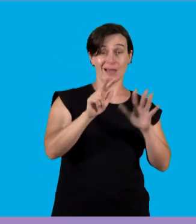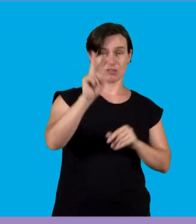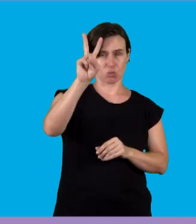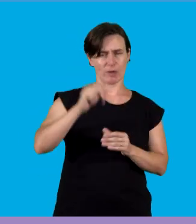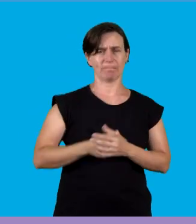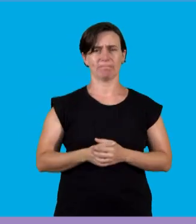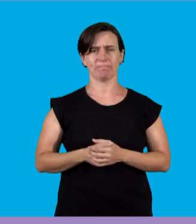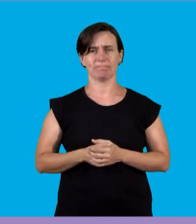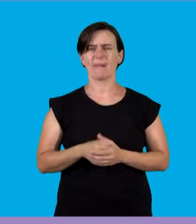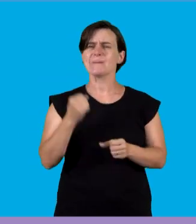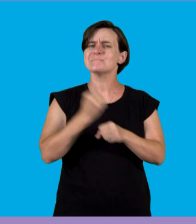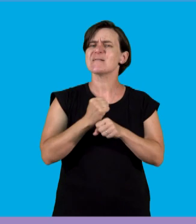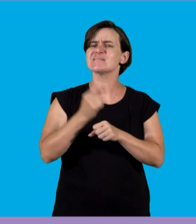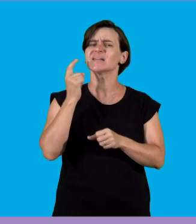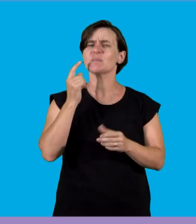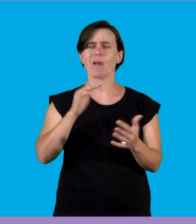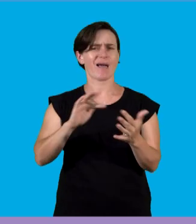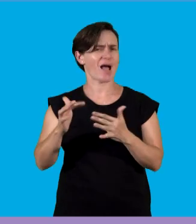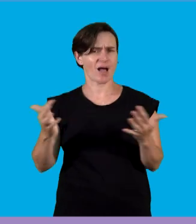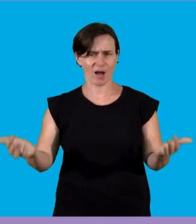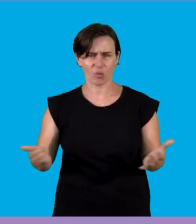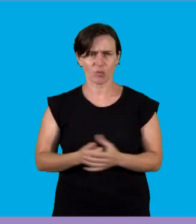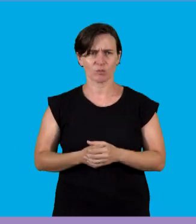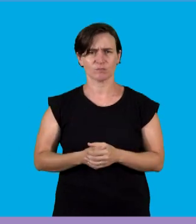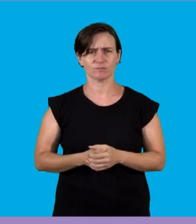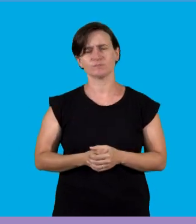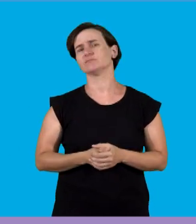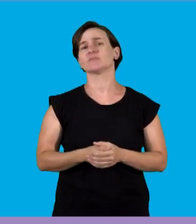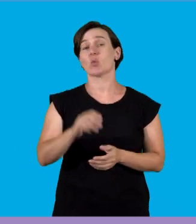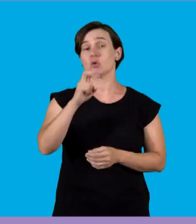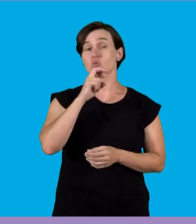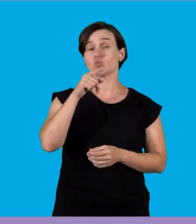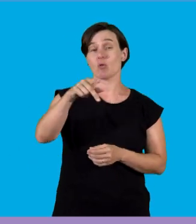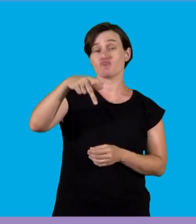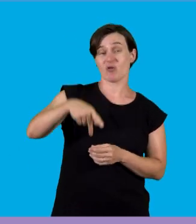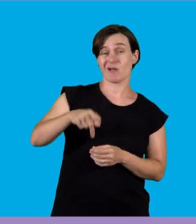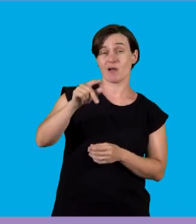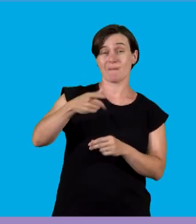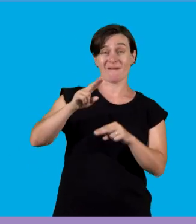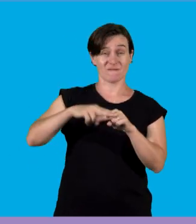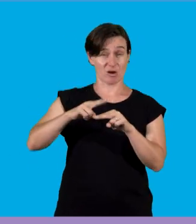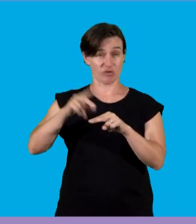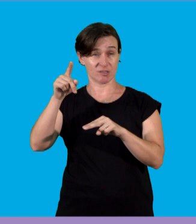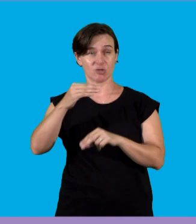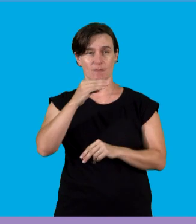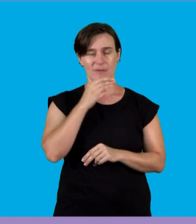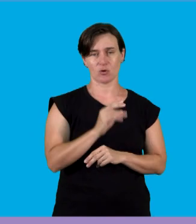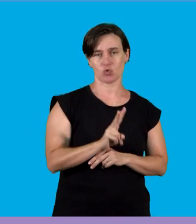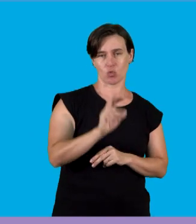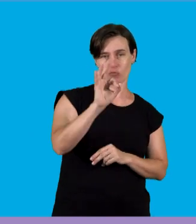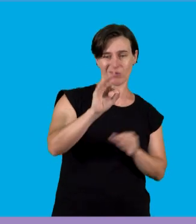squared can be simplified or written in exponential form, prime factorization, into